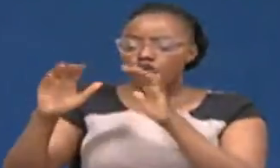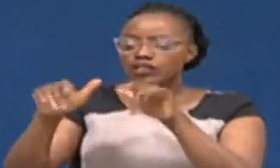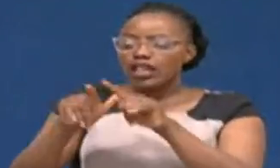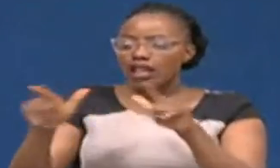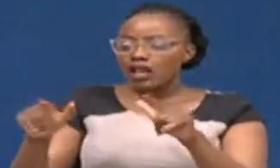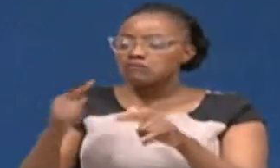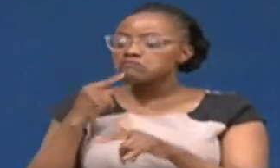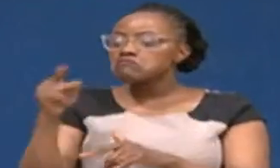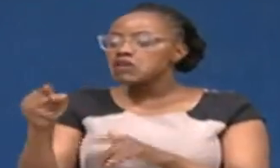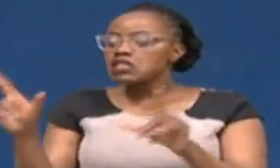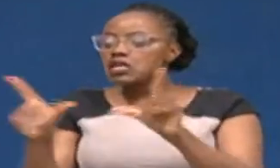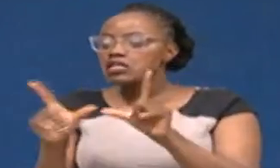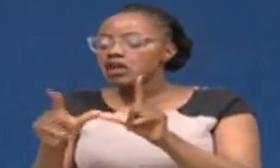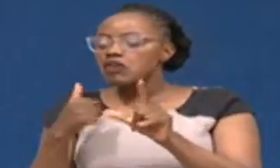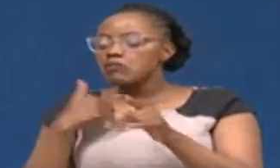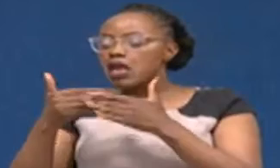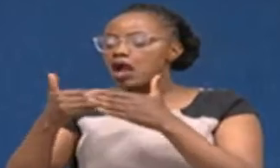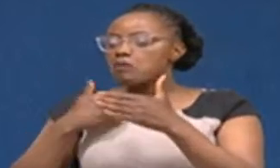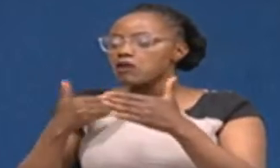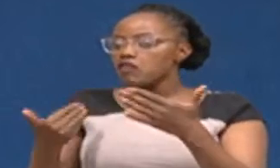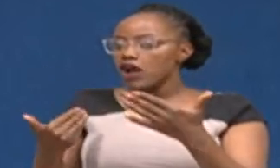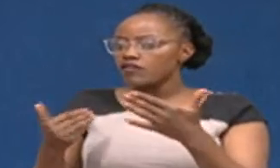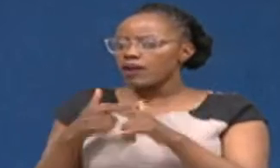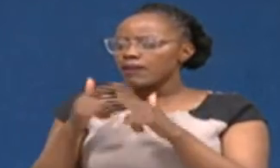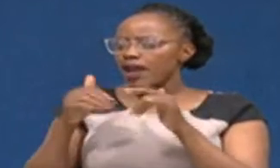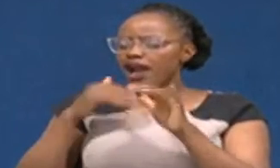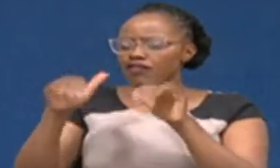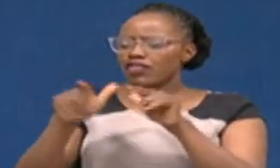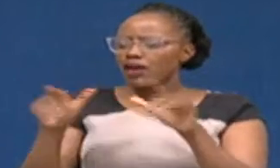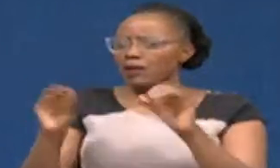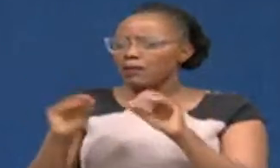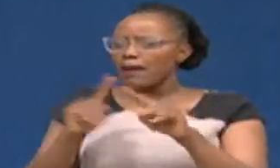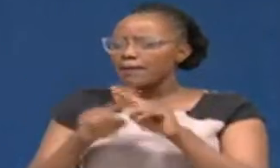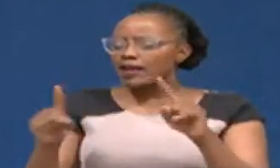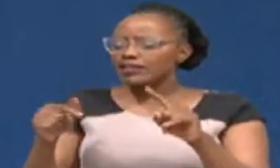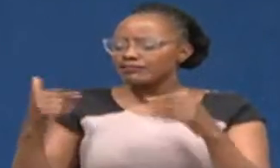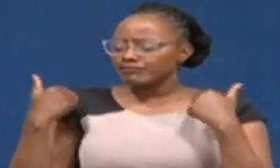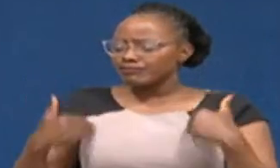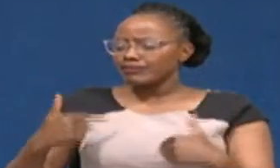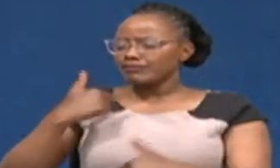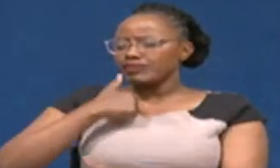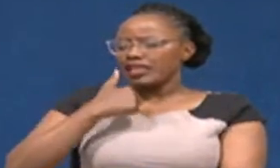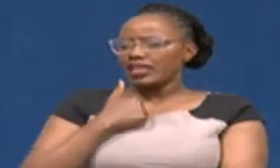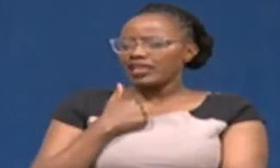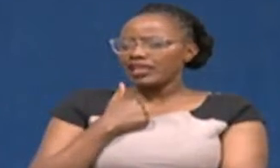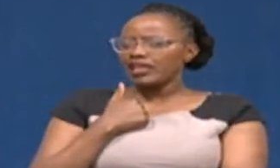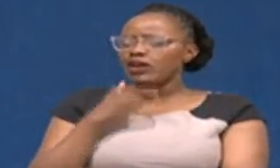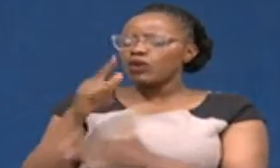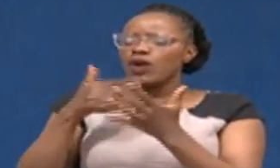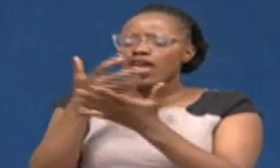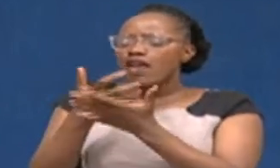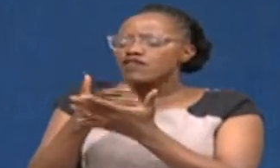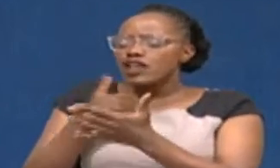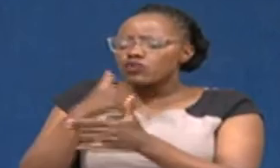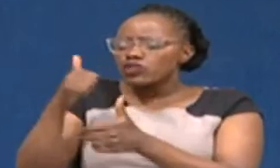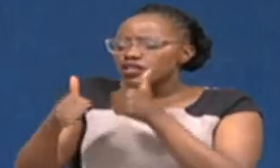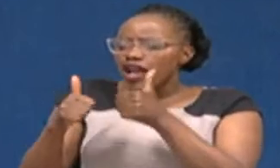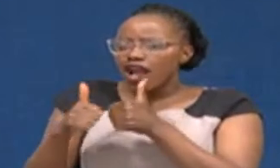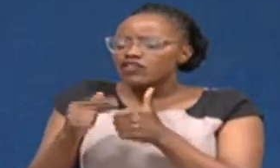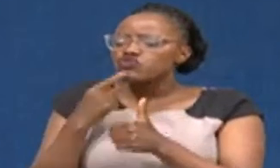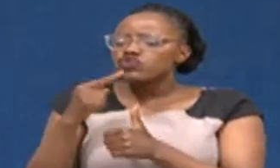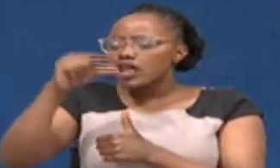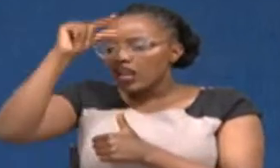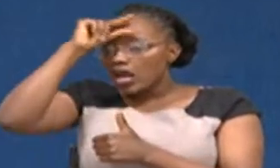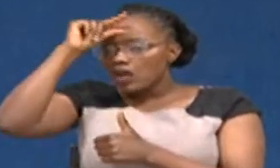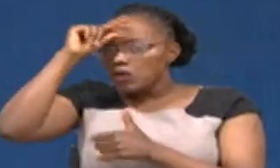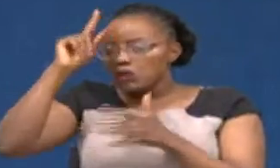that indeed this is the title deed that I had. I don't have that farm anymore. But Trevor, what about me? What evidence do I have to tell